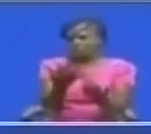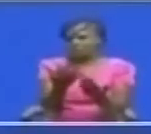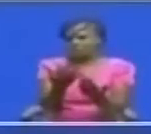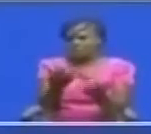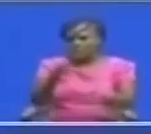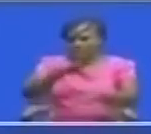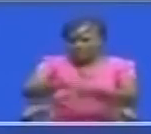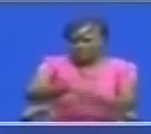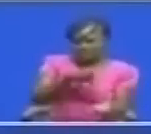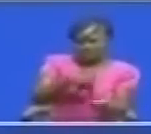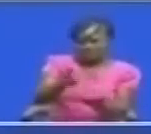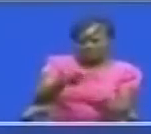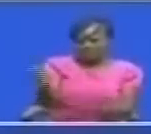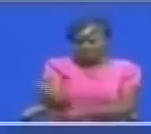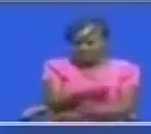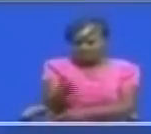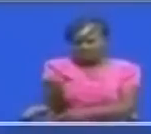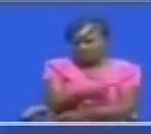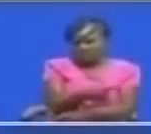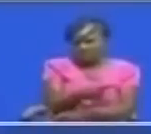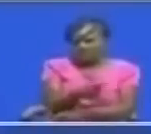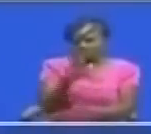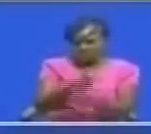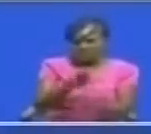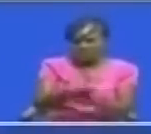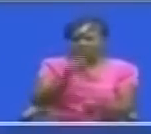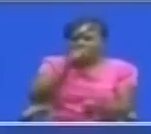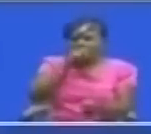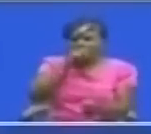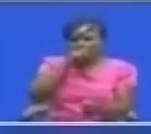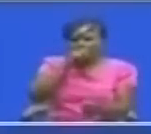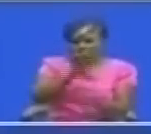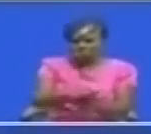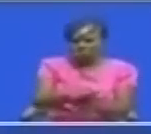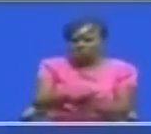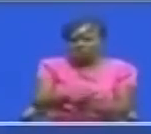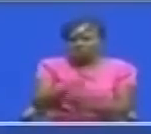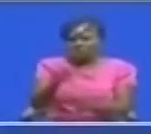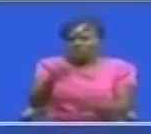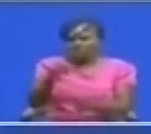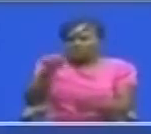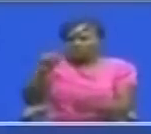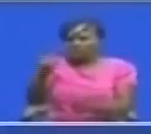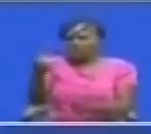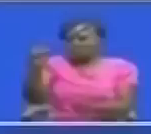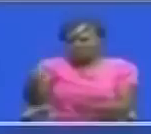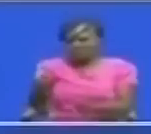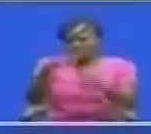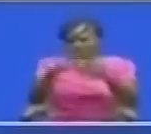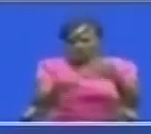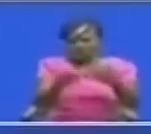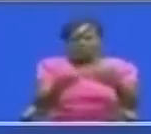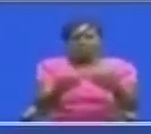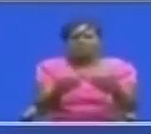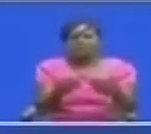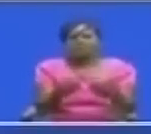that I'll be getting salary. A certain amount, because most of them have been told they are getting, they'll be paid $1,000. And I don't get that, I